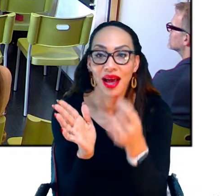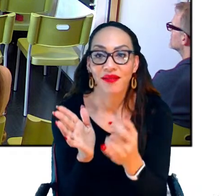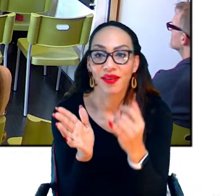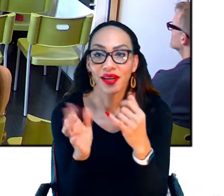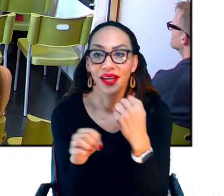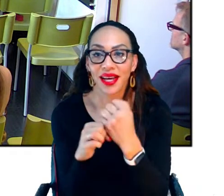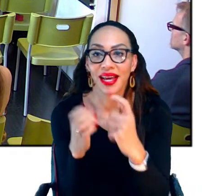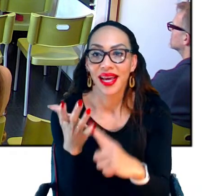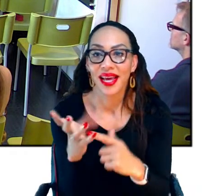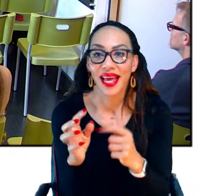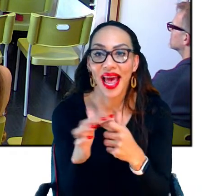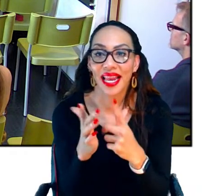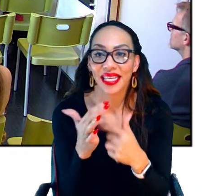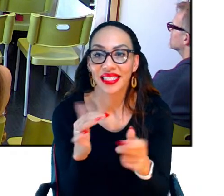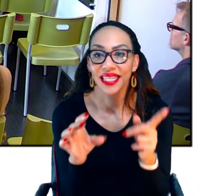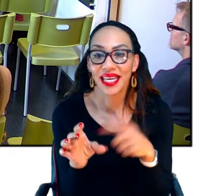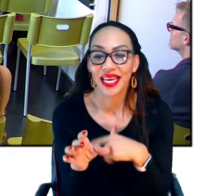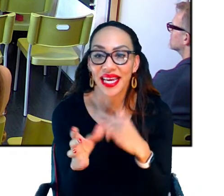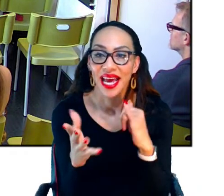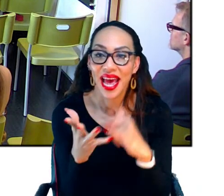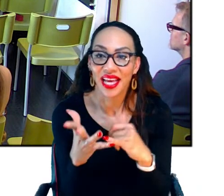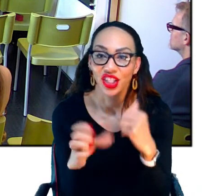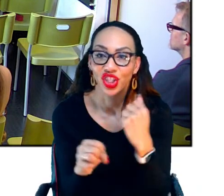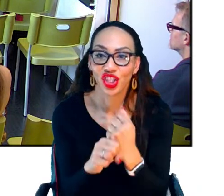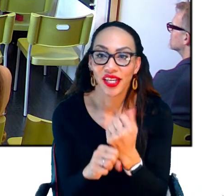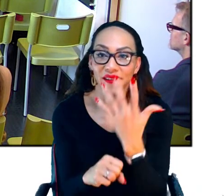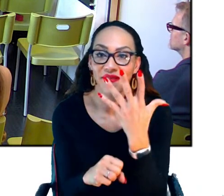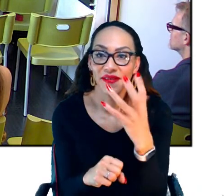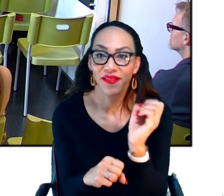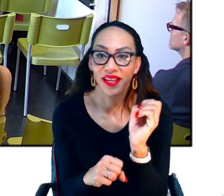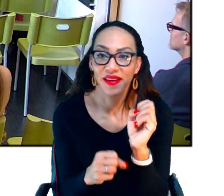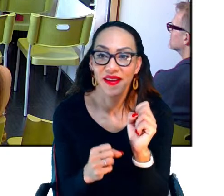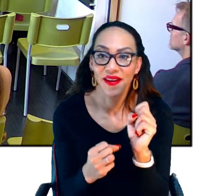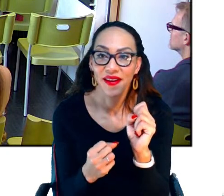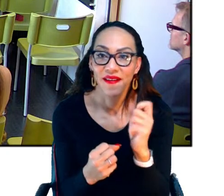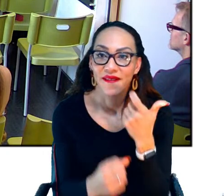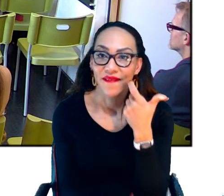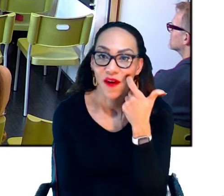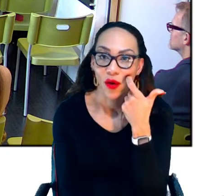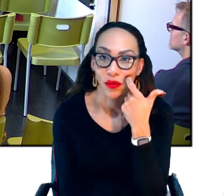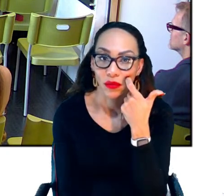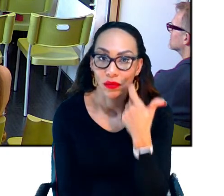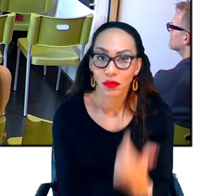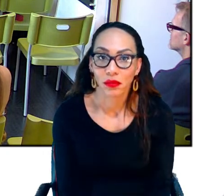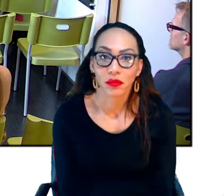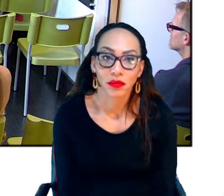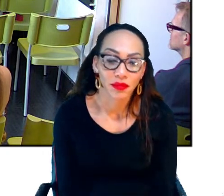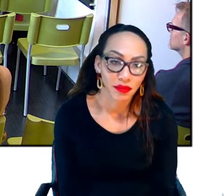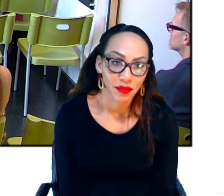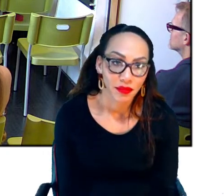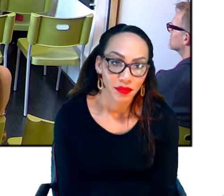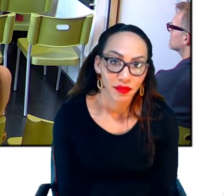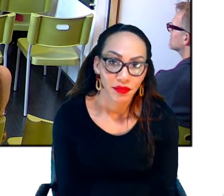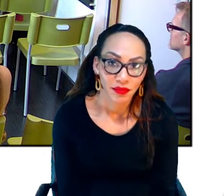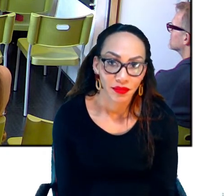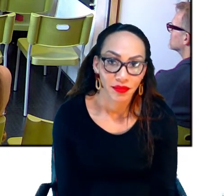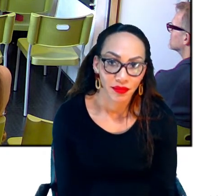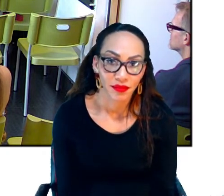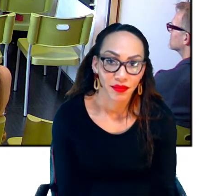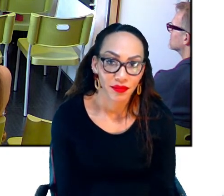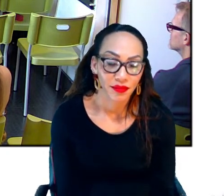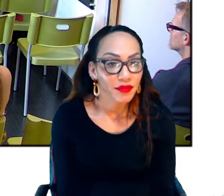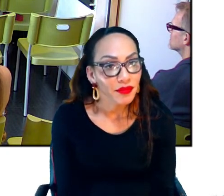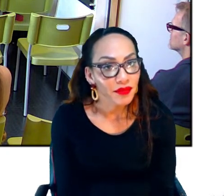SG52 phone. Anyway, so what I want to do is I want my phone to, if anybody's got